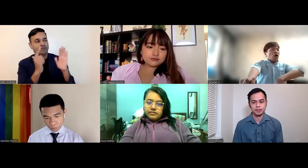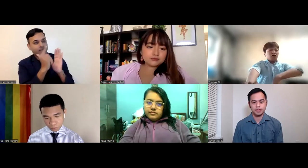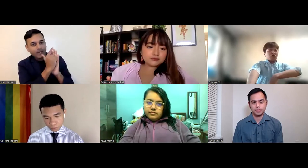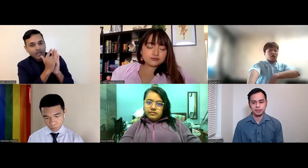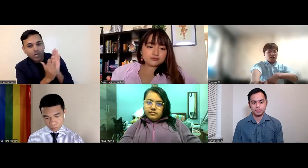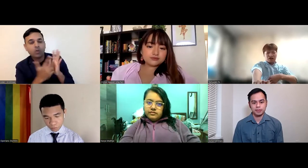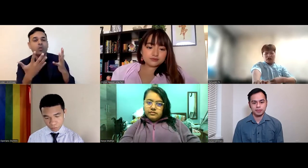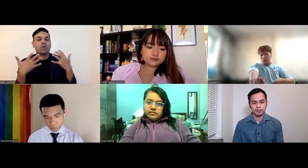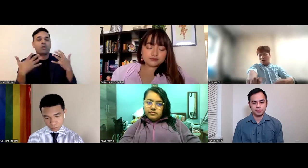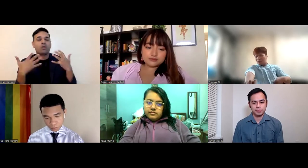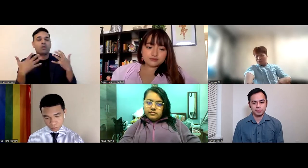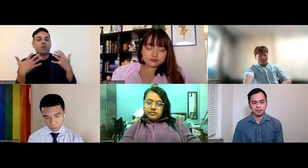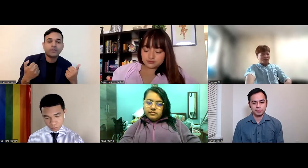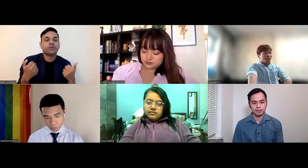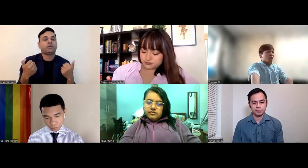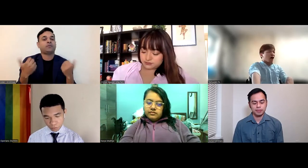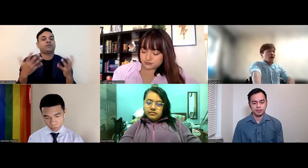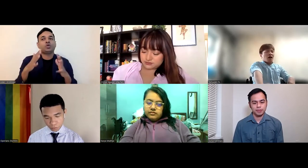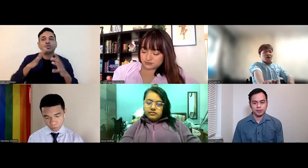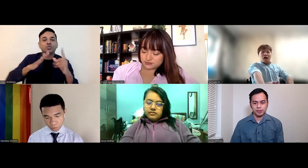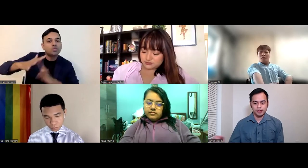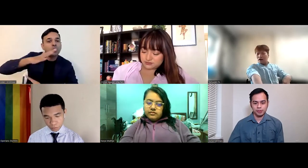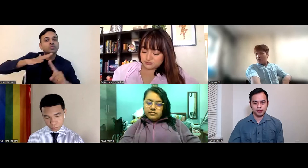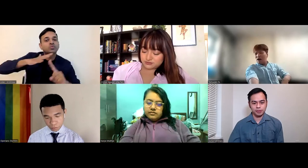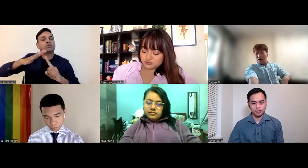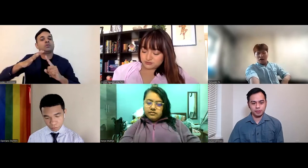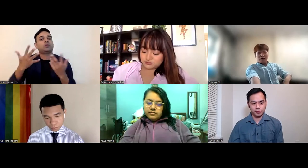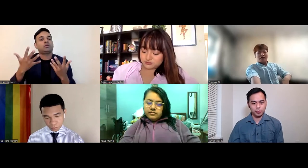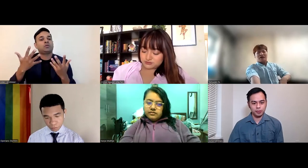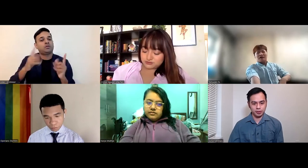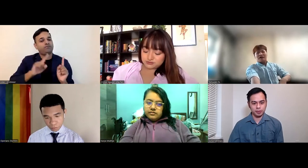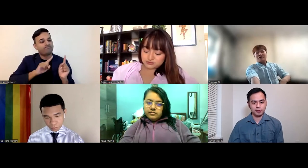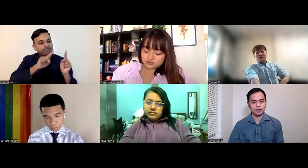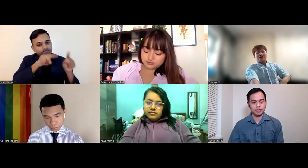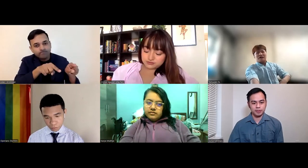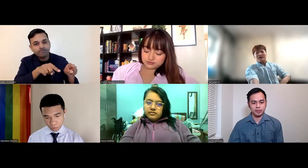places like other kids. And second,